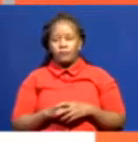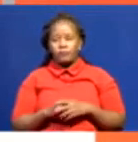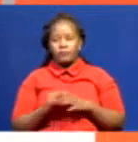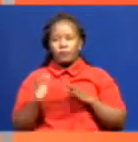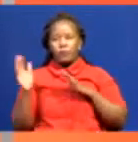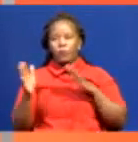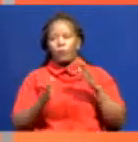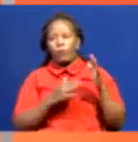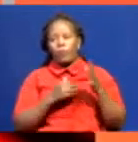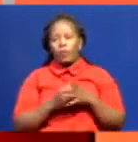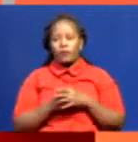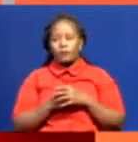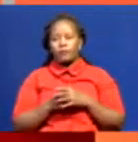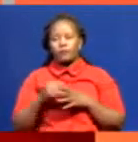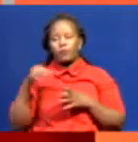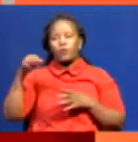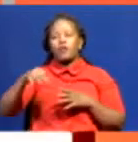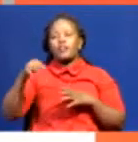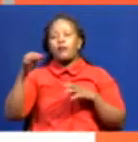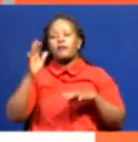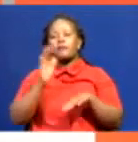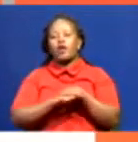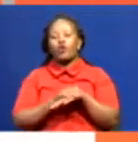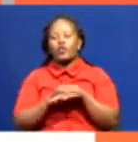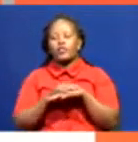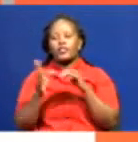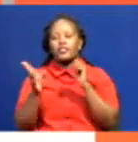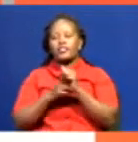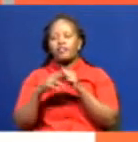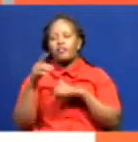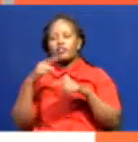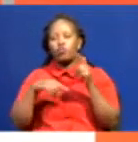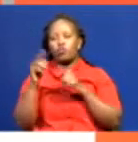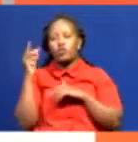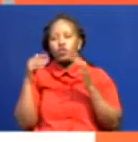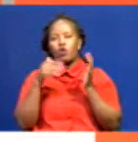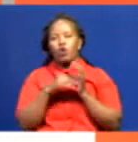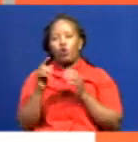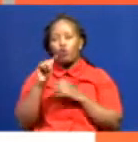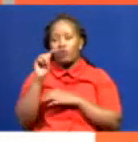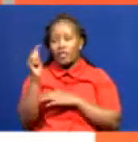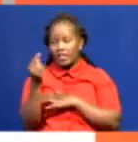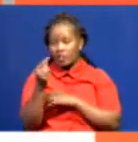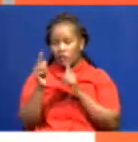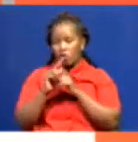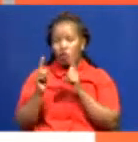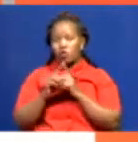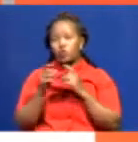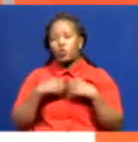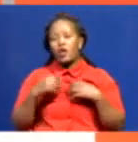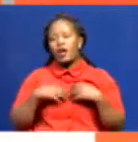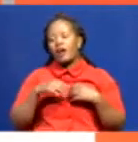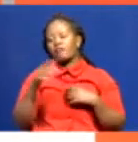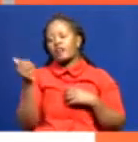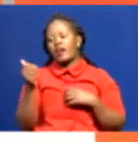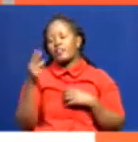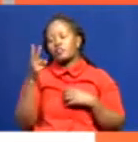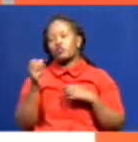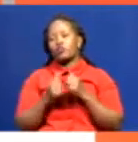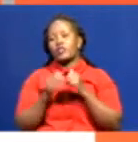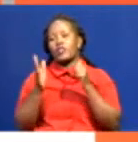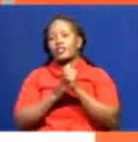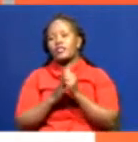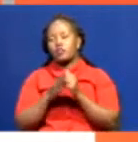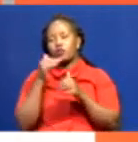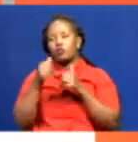Now moving on is that Namibia got a 7-wicket win over Kenya. And this is at the ICC Under 19 Cricket World Cup qualifiers in a match played at the University